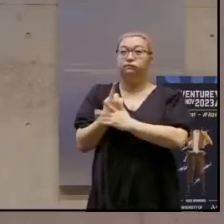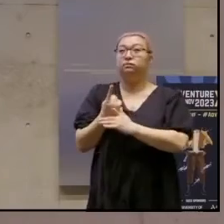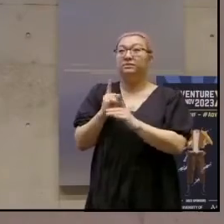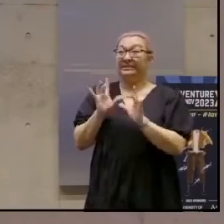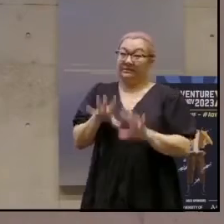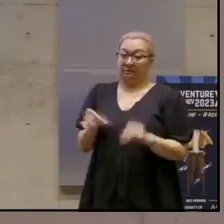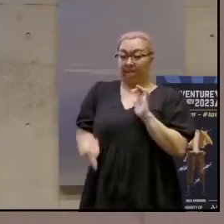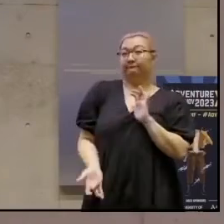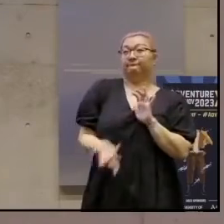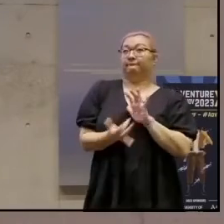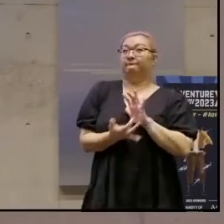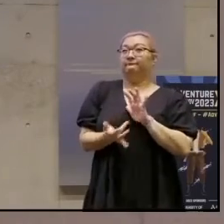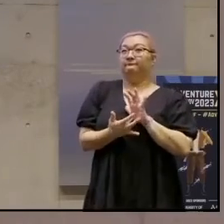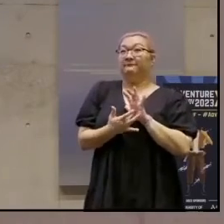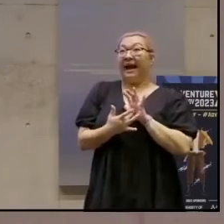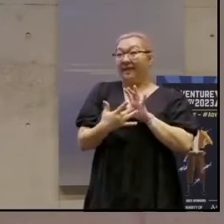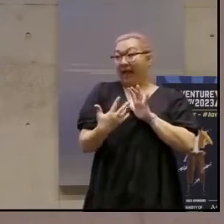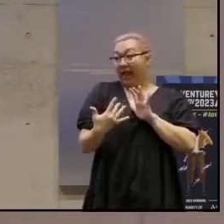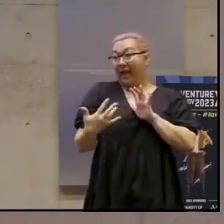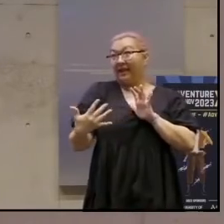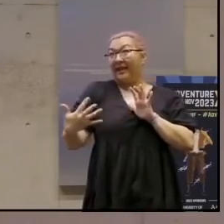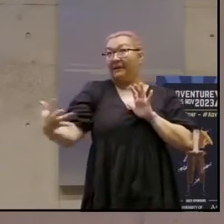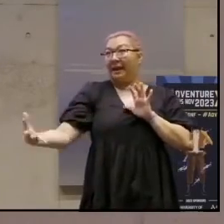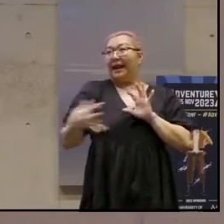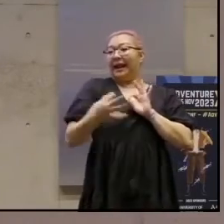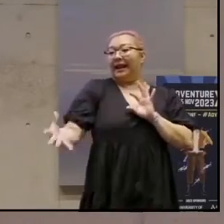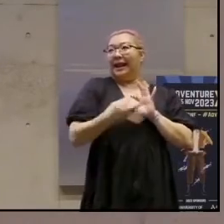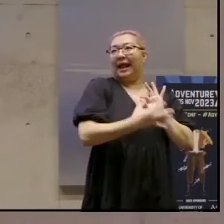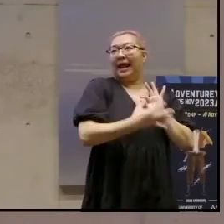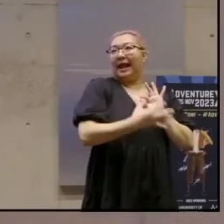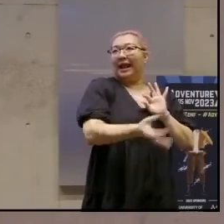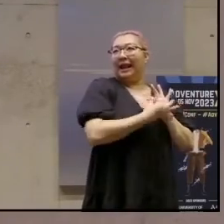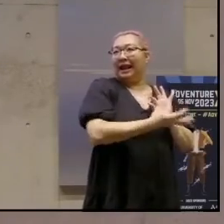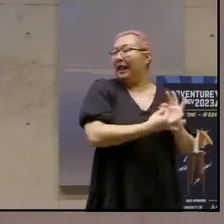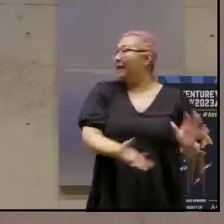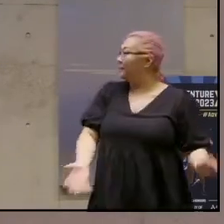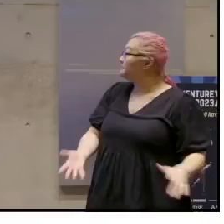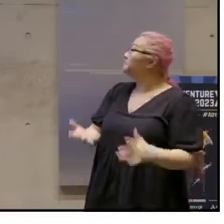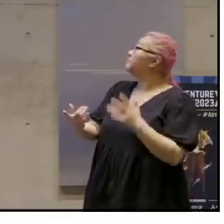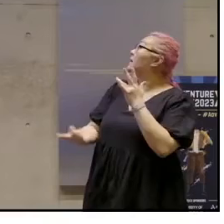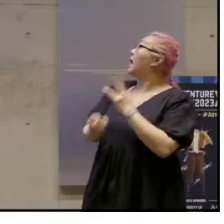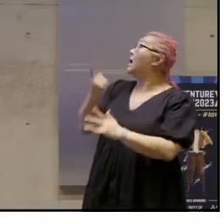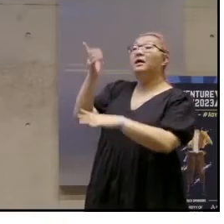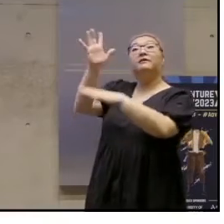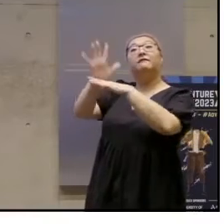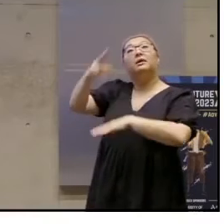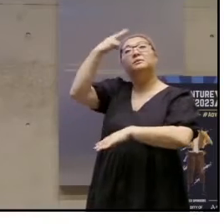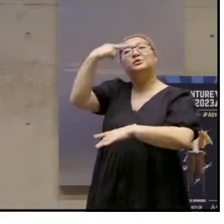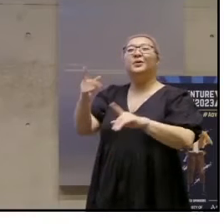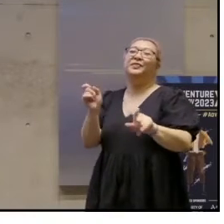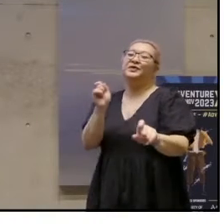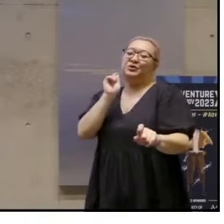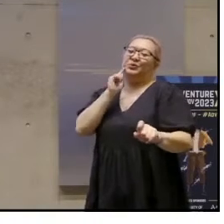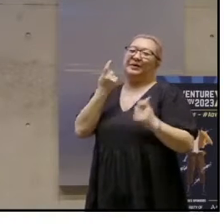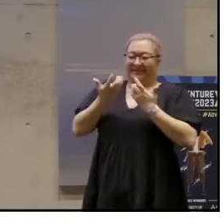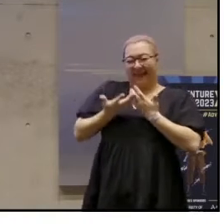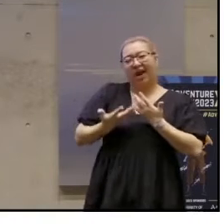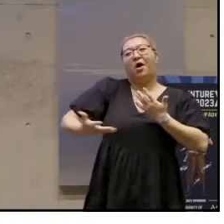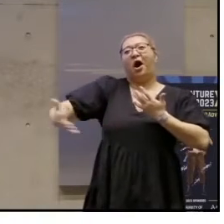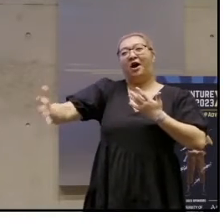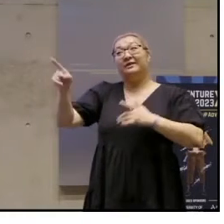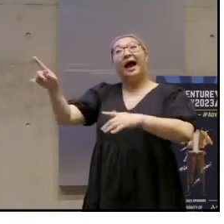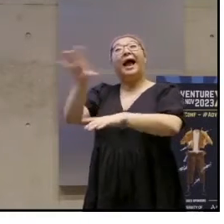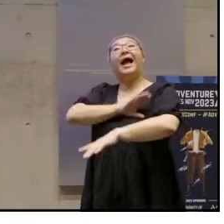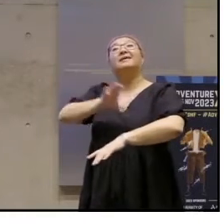escape that moment. Another one is a Canadian filmmaker, Adam Egoyan's film, The Sweet Hereafter, which is a small town in Canada that has a